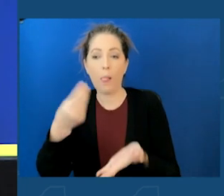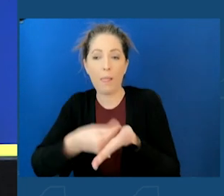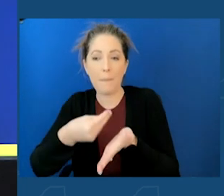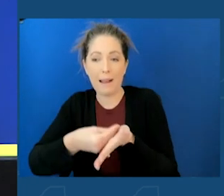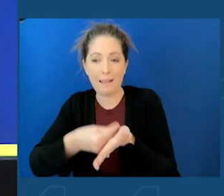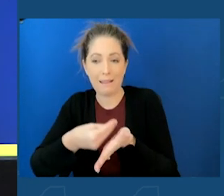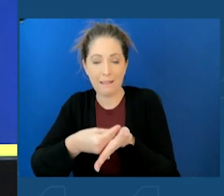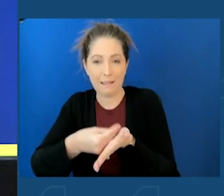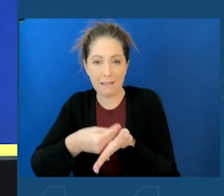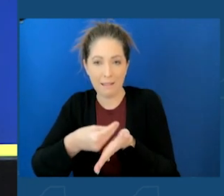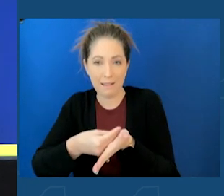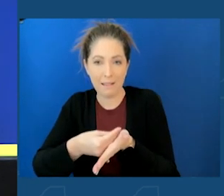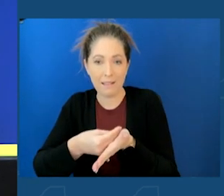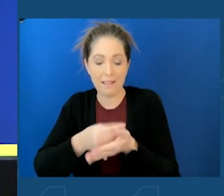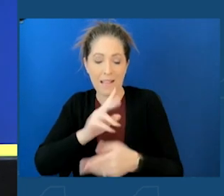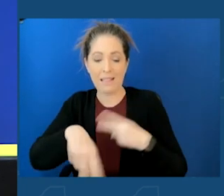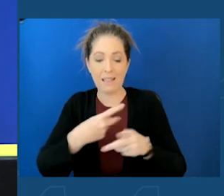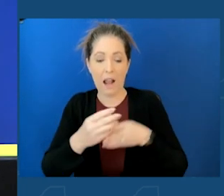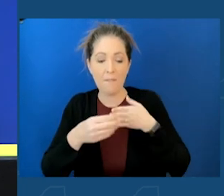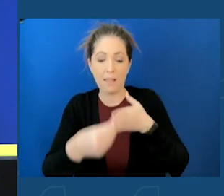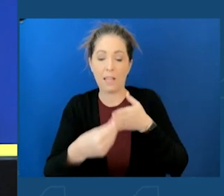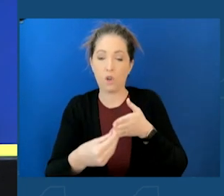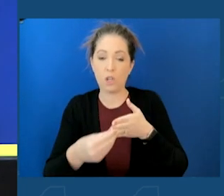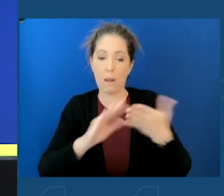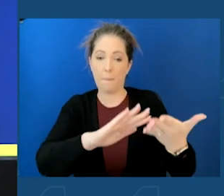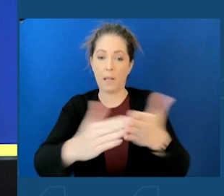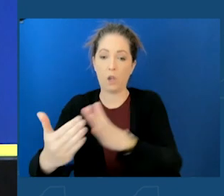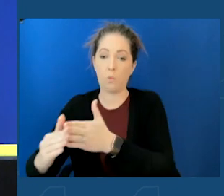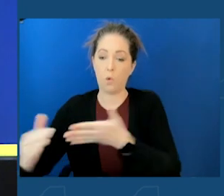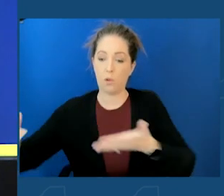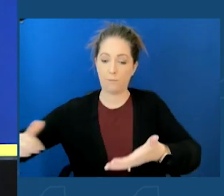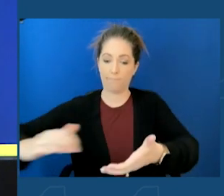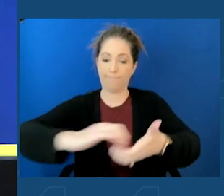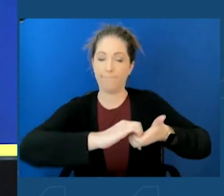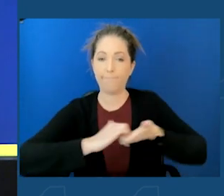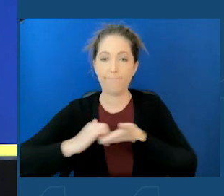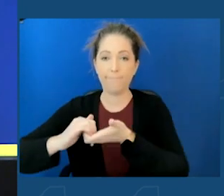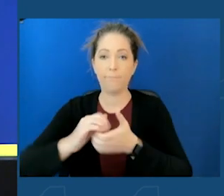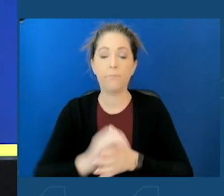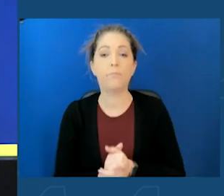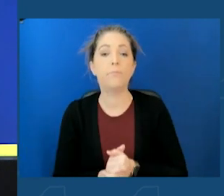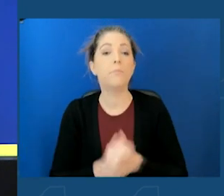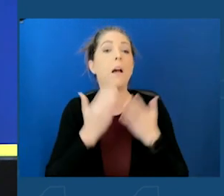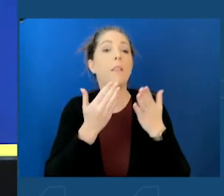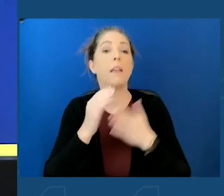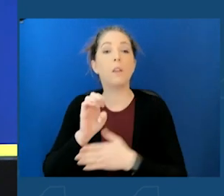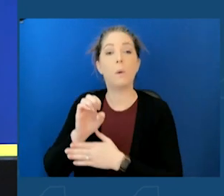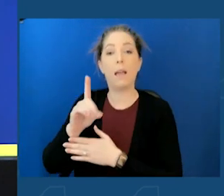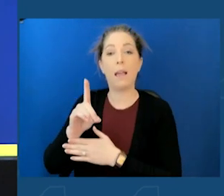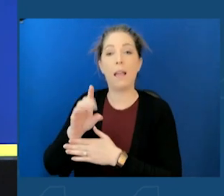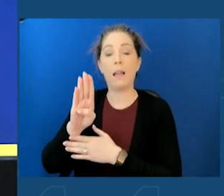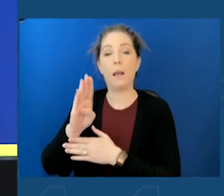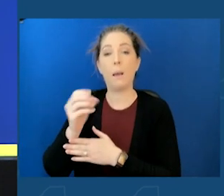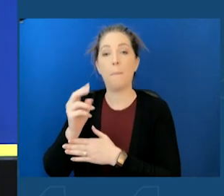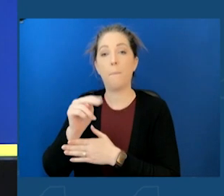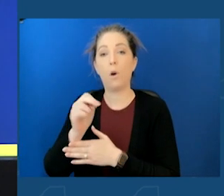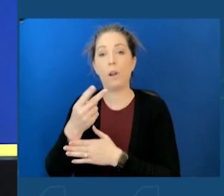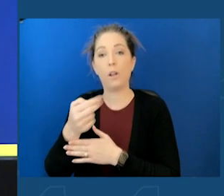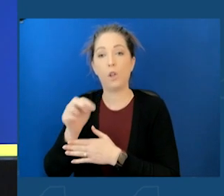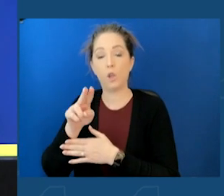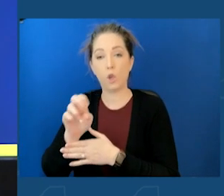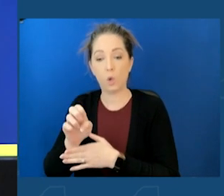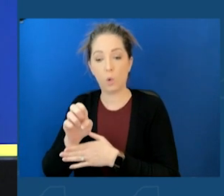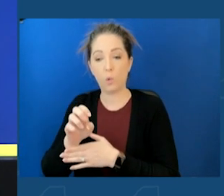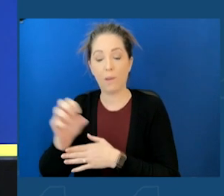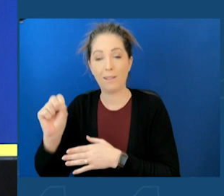leadership in bringing the community together. I want to thank Ed Bonahue, the president of Suffolk Community College, and Lou Patrizzo,